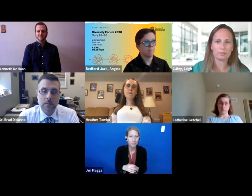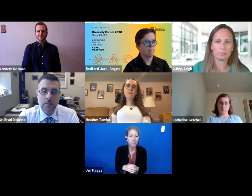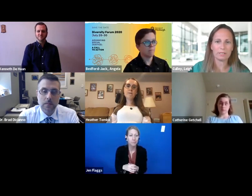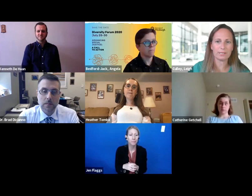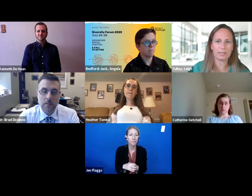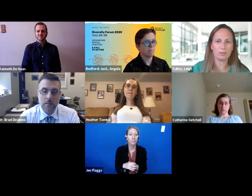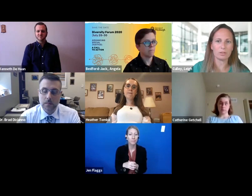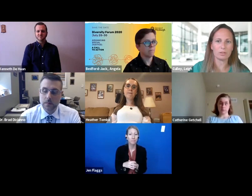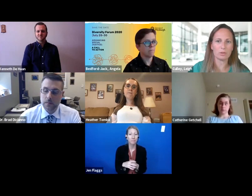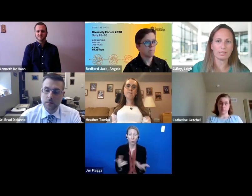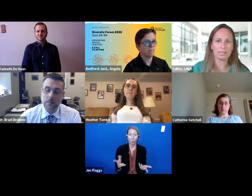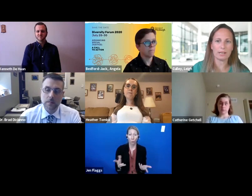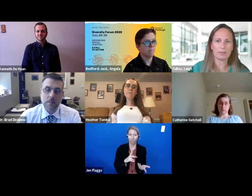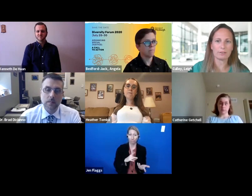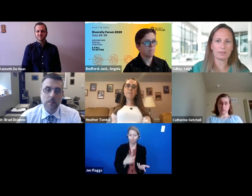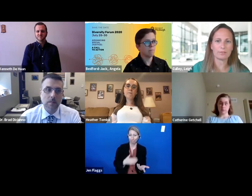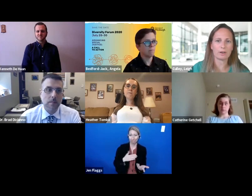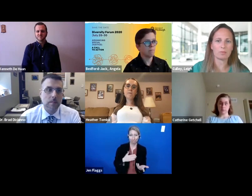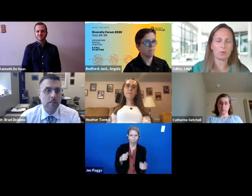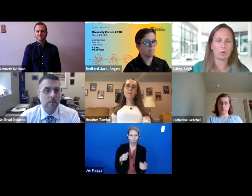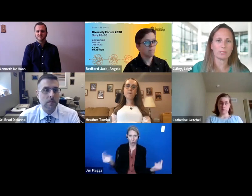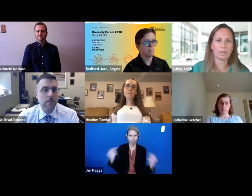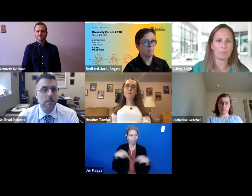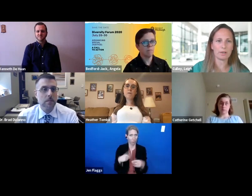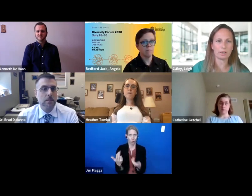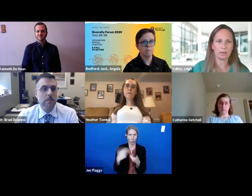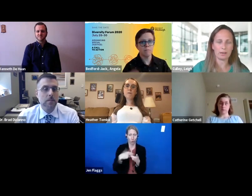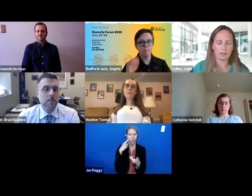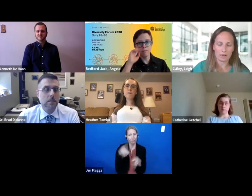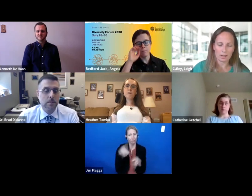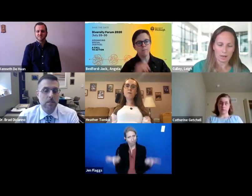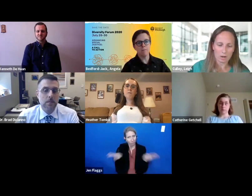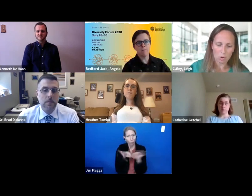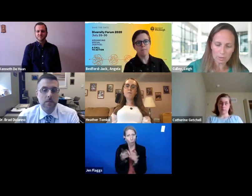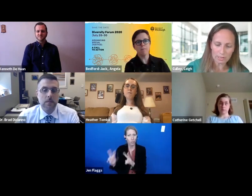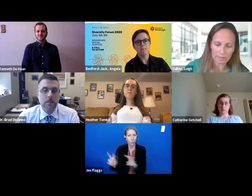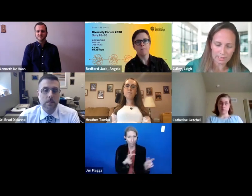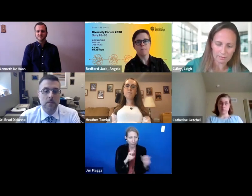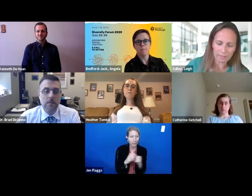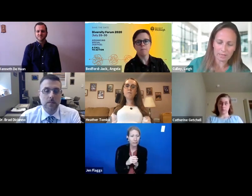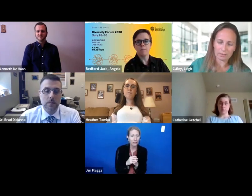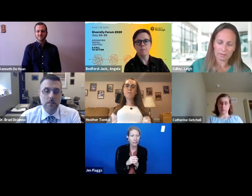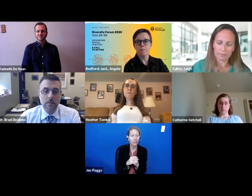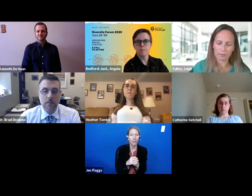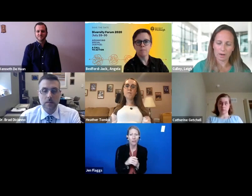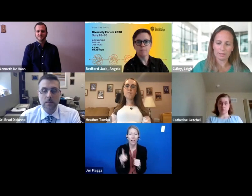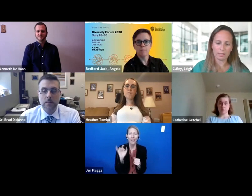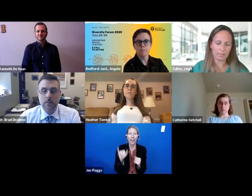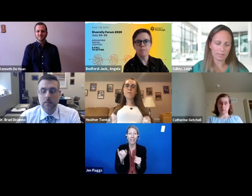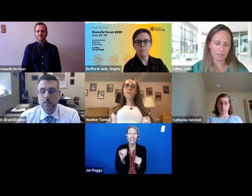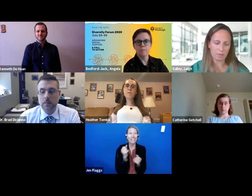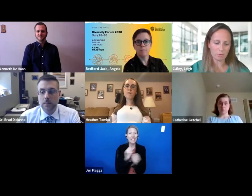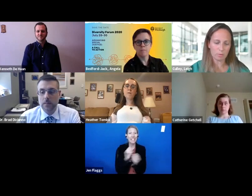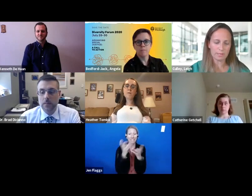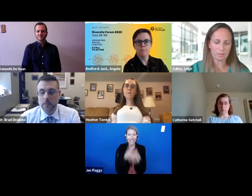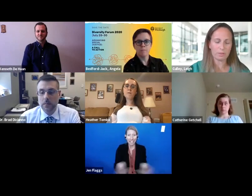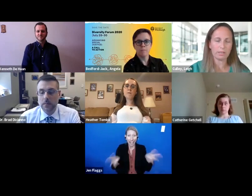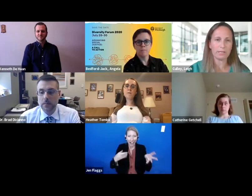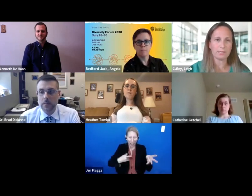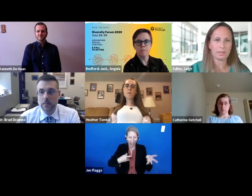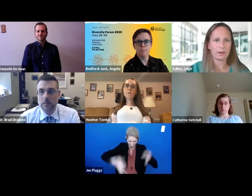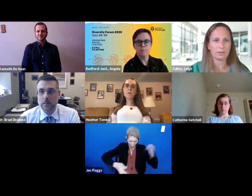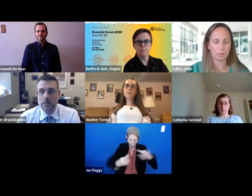We're pleased that you could join us today for this very important topic, Holes in the Safety Net, the Forgotten Needs of People